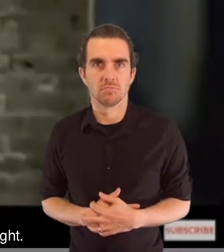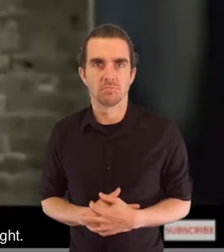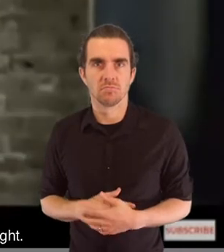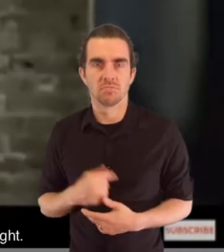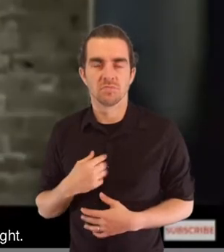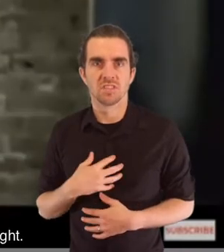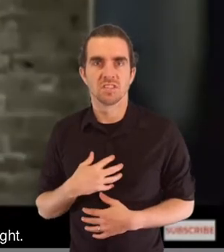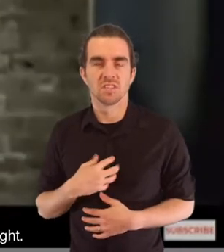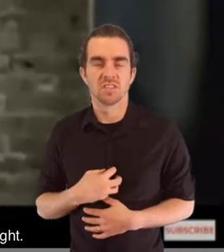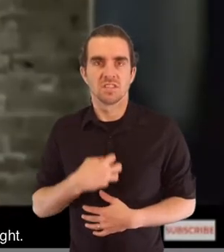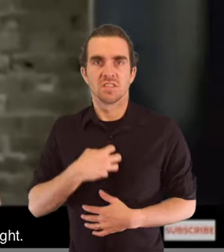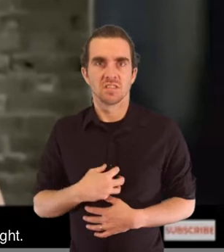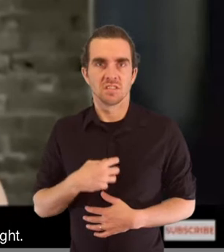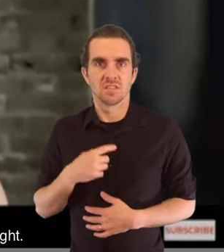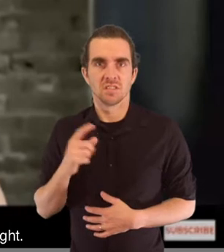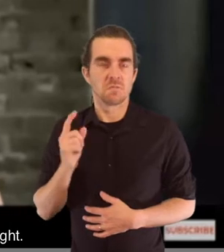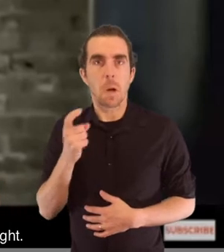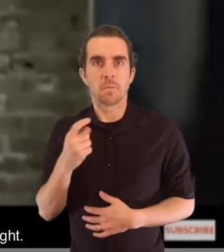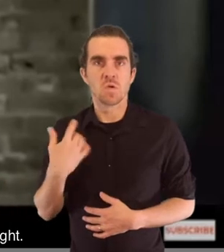Oh, this is worse than I thought.